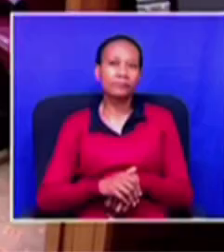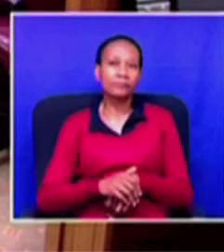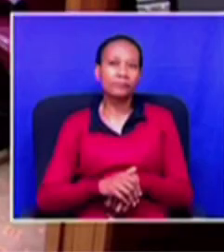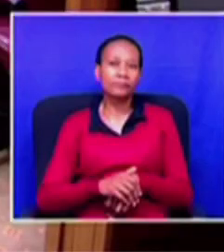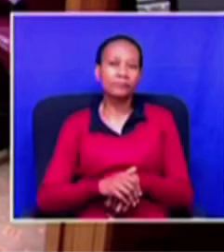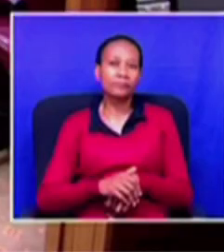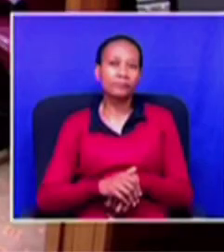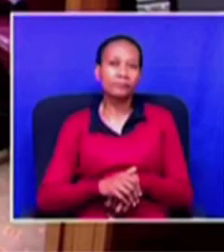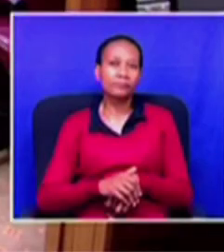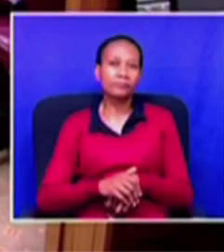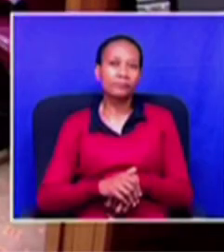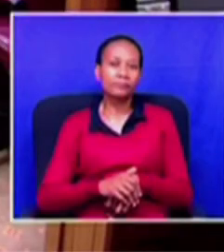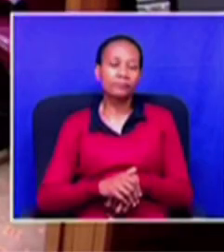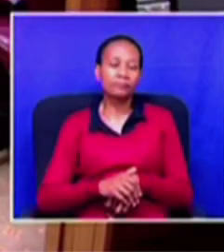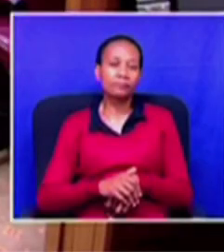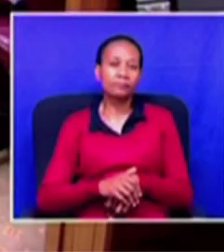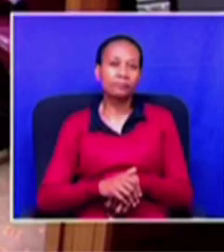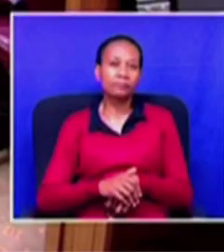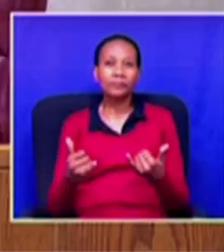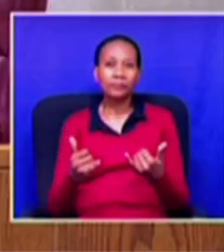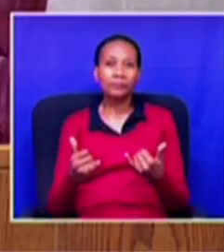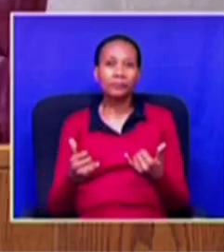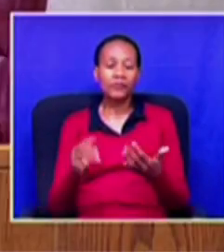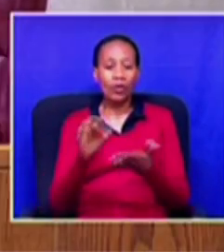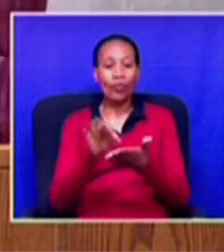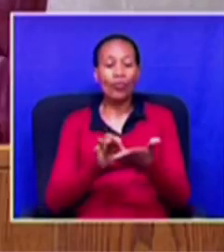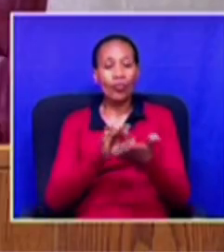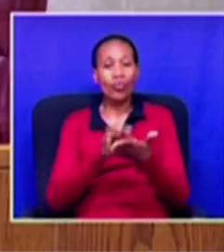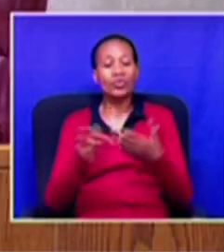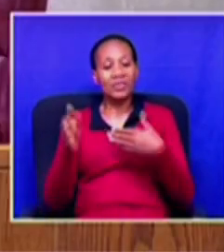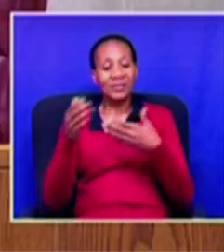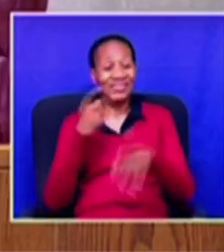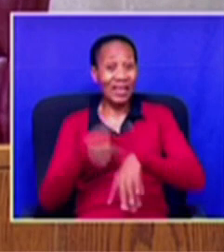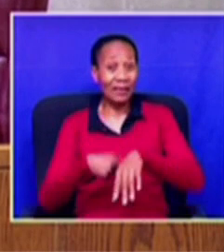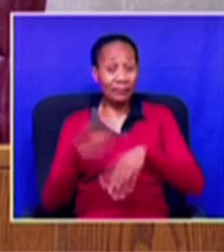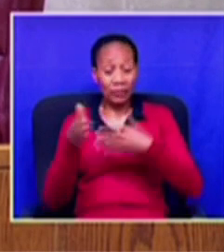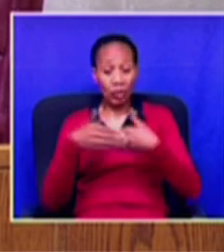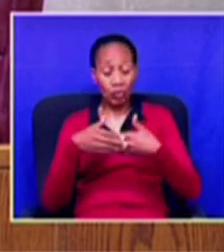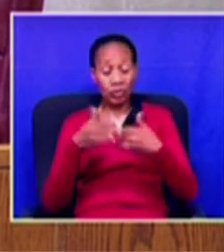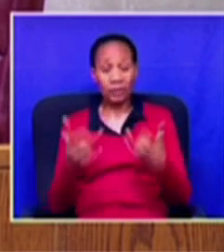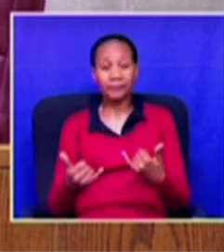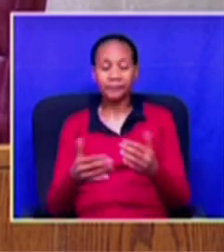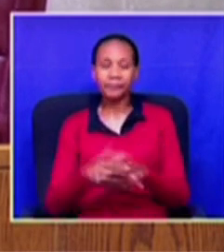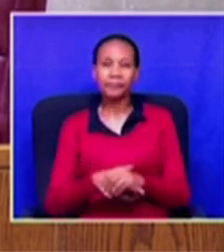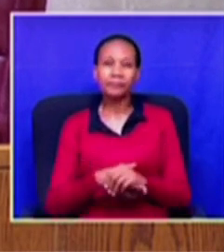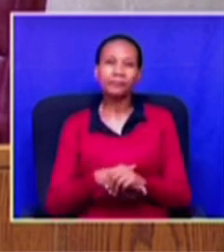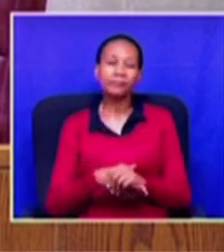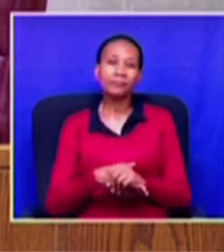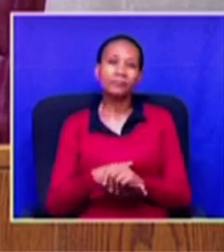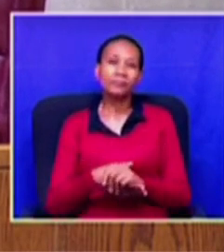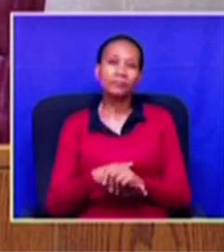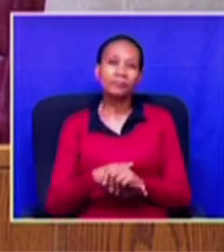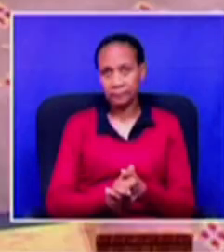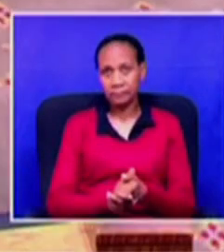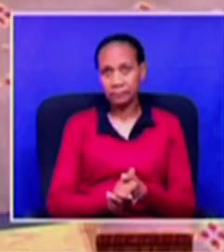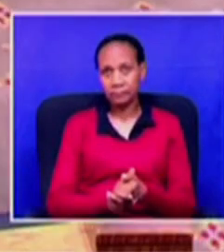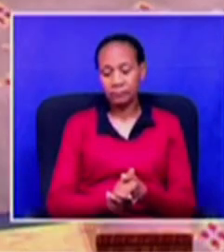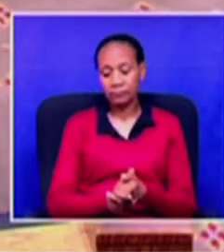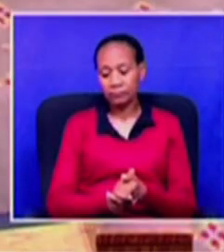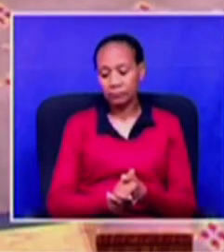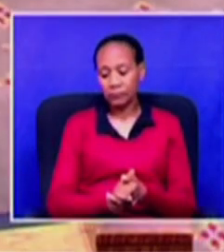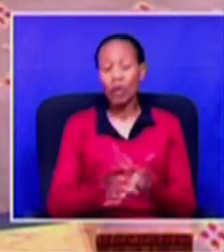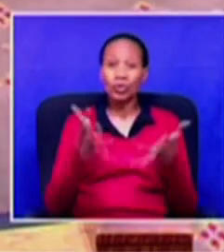we're not sure if it's coming from the ANC, but there were different options presented, what type of coalition